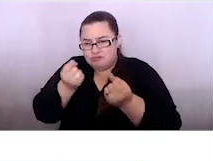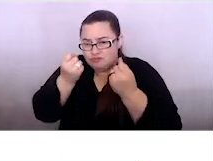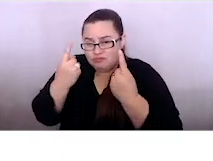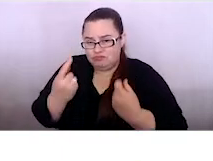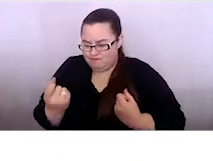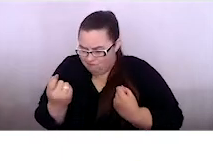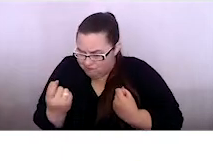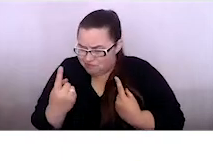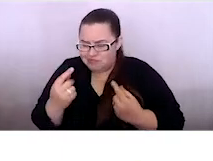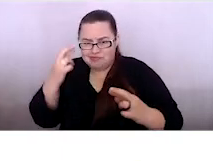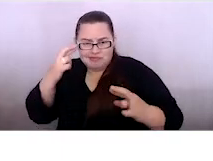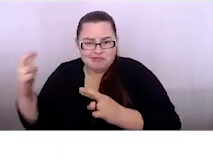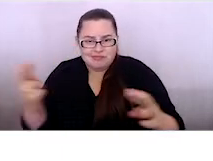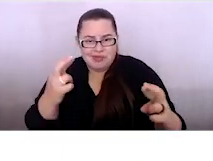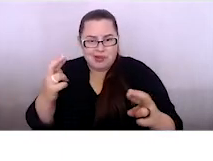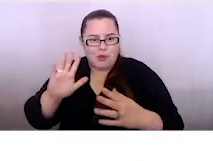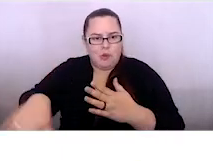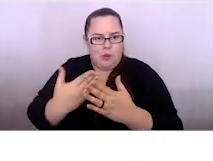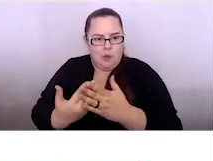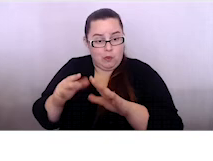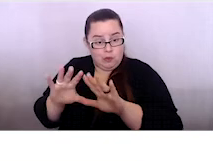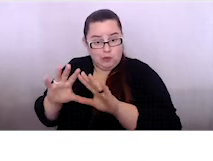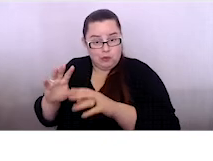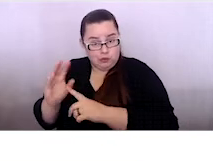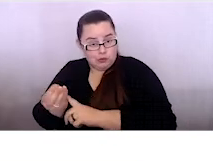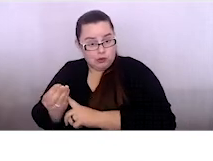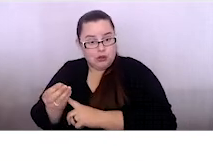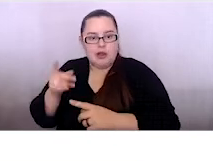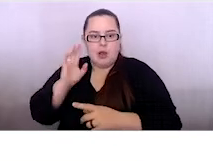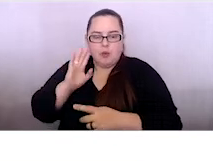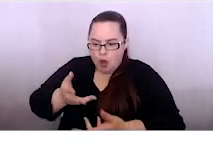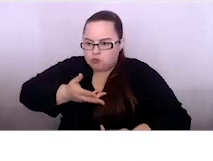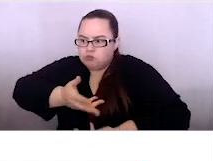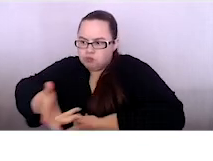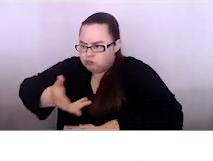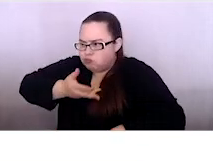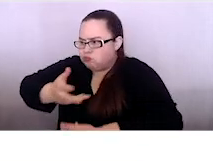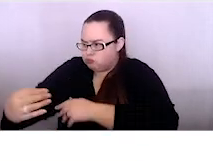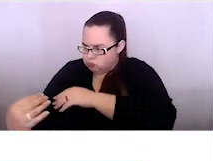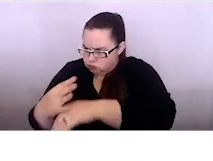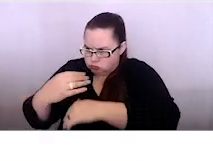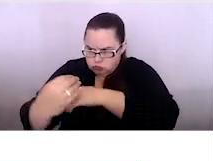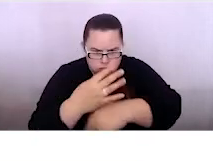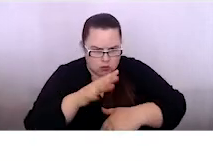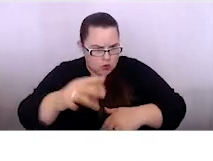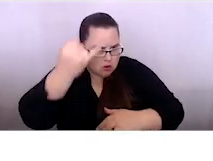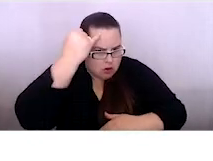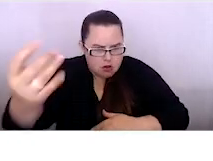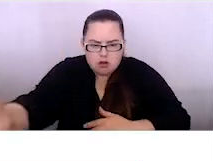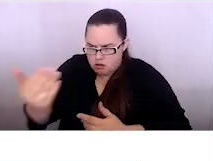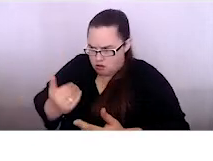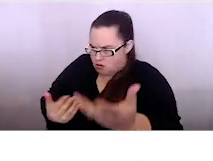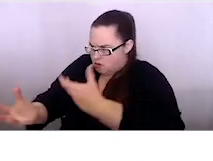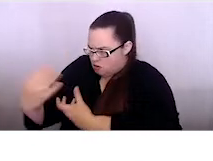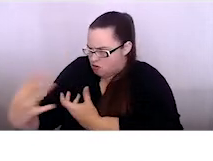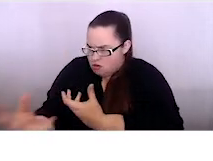Intercultural communication focuses on the mutual exchange of ideas and cultural norms and the development of deep